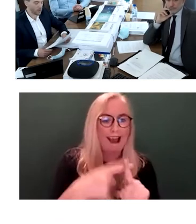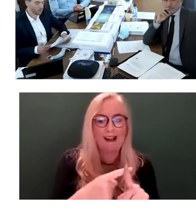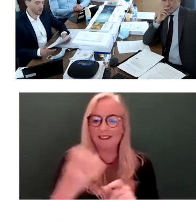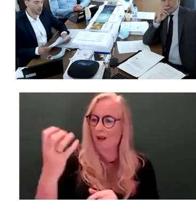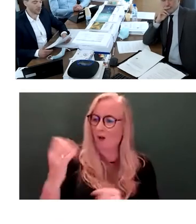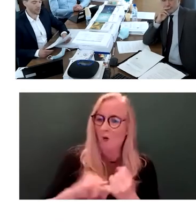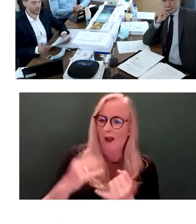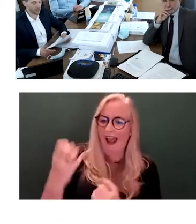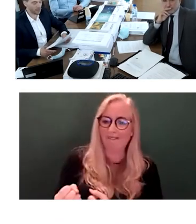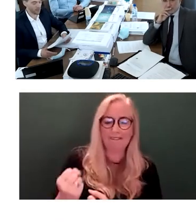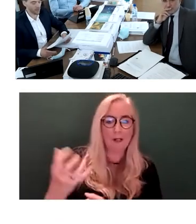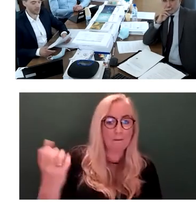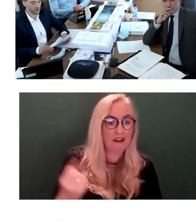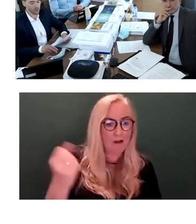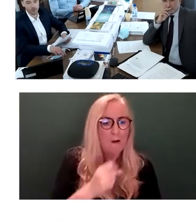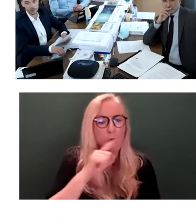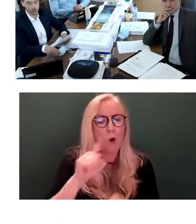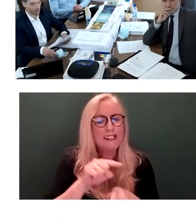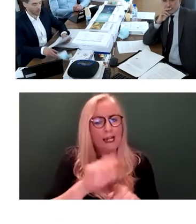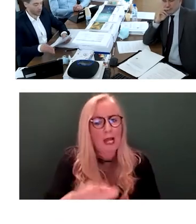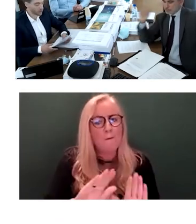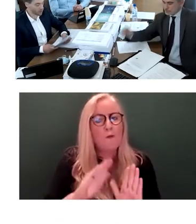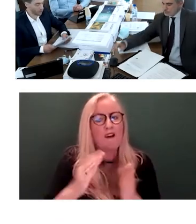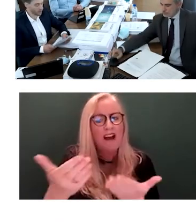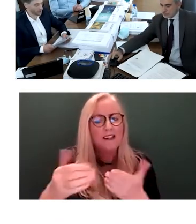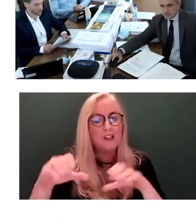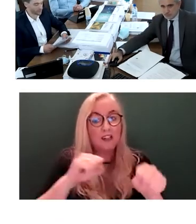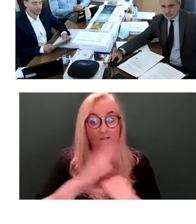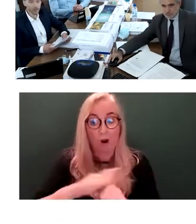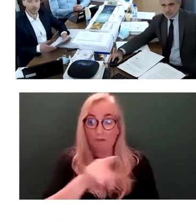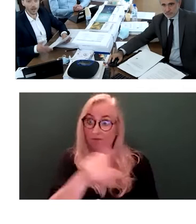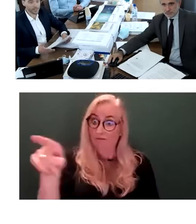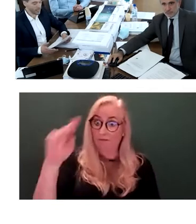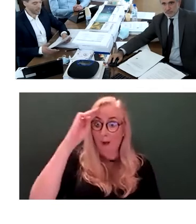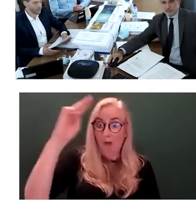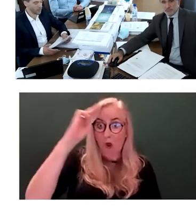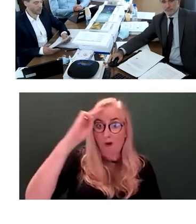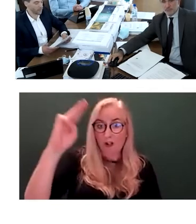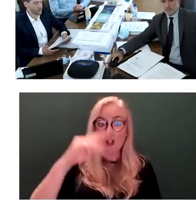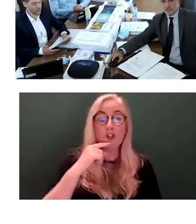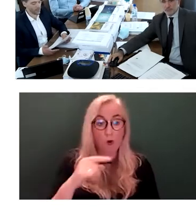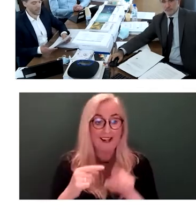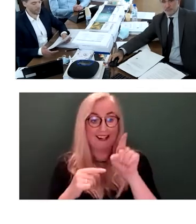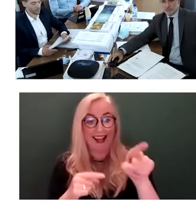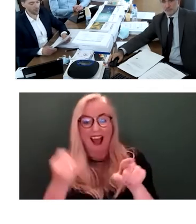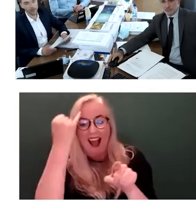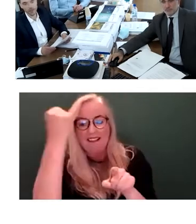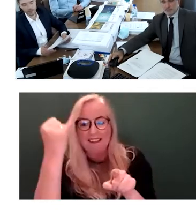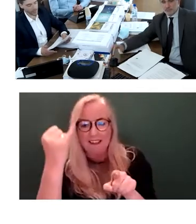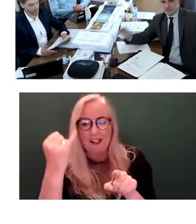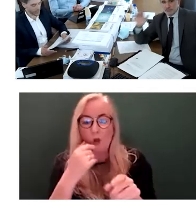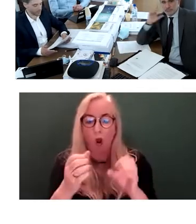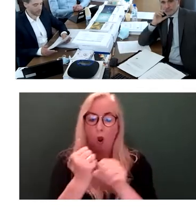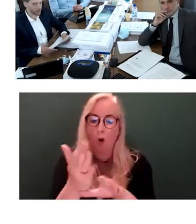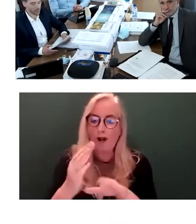recipients, but also as a key provider of services to employers. So ideally here, we would see that every employer has